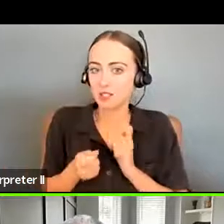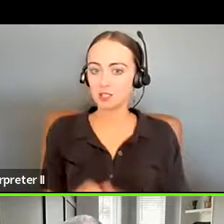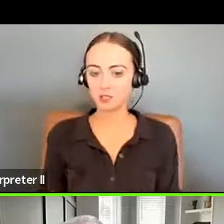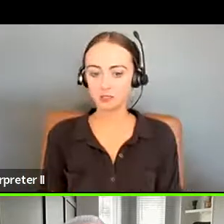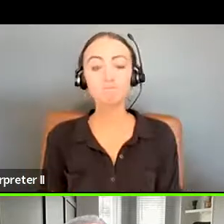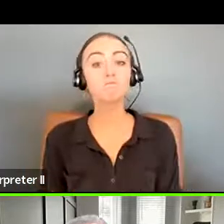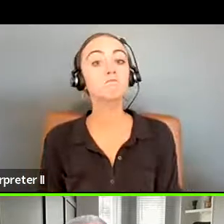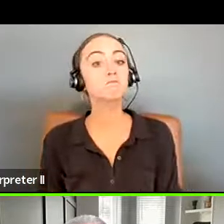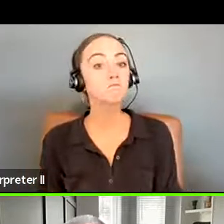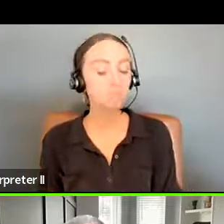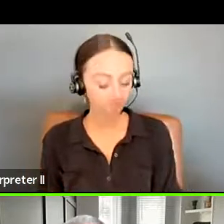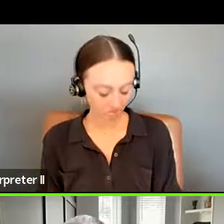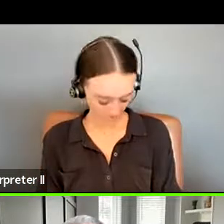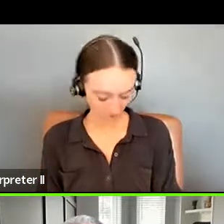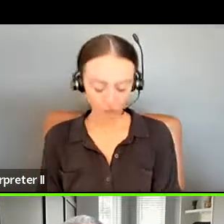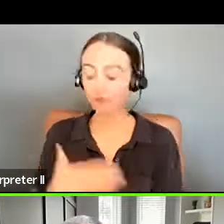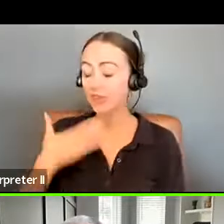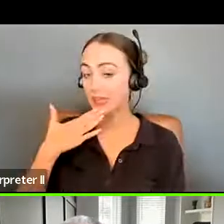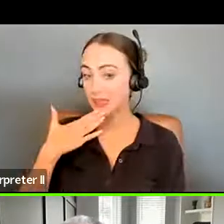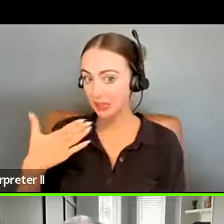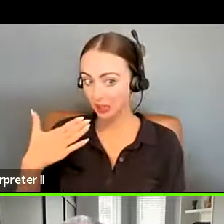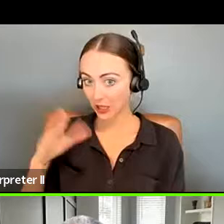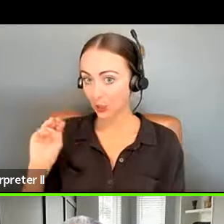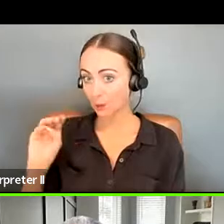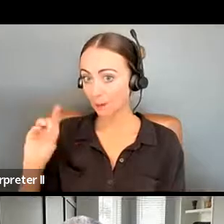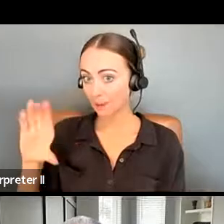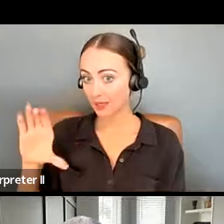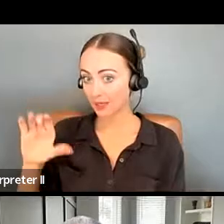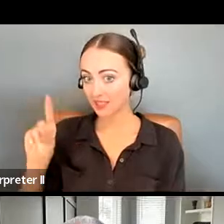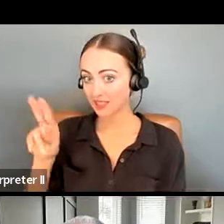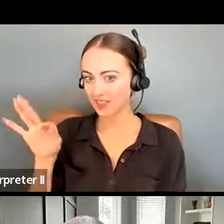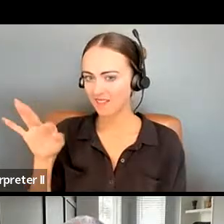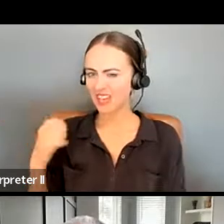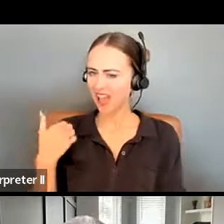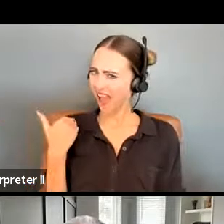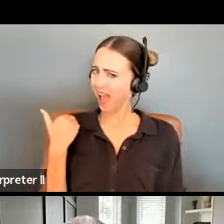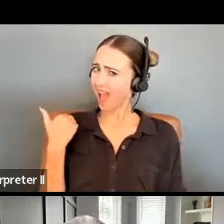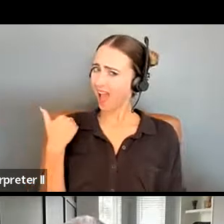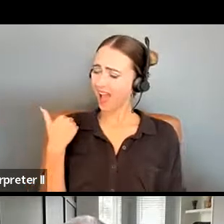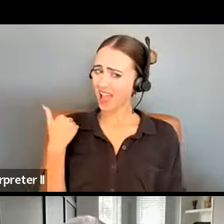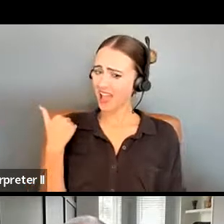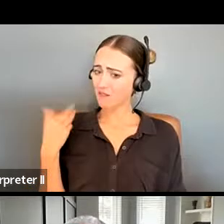Okay. Thank you, Councilmember McDuffie. I do have several